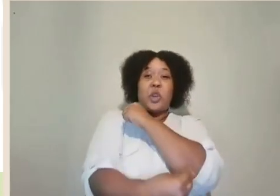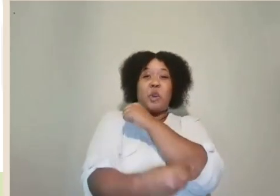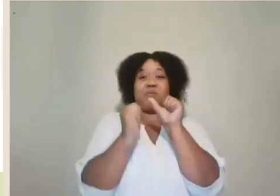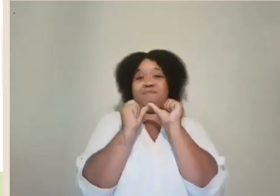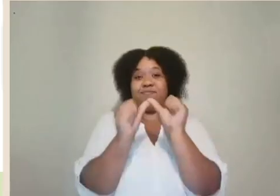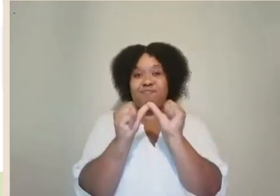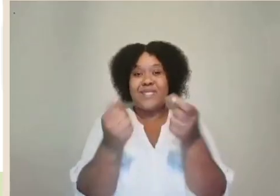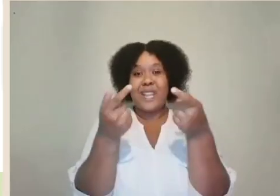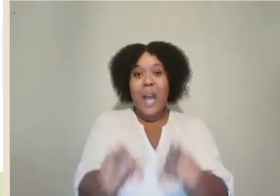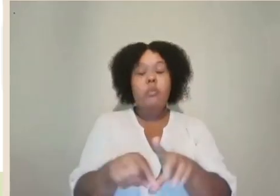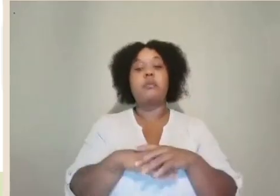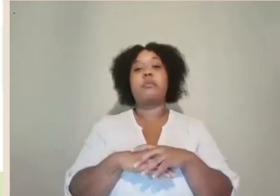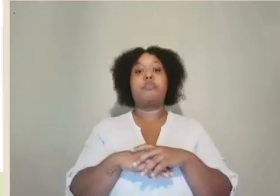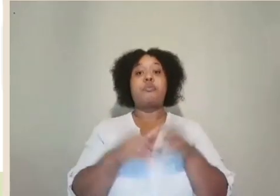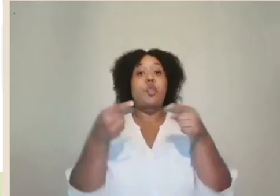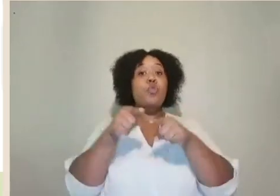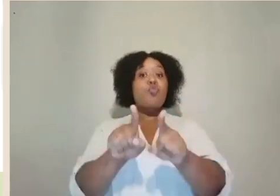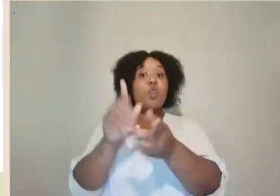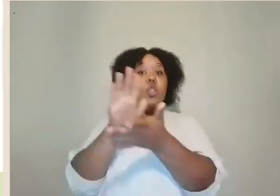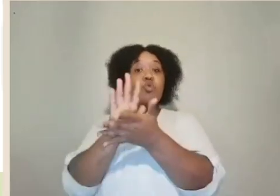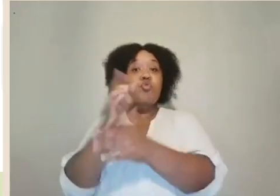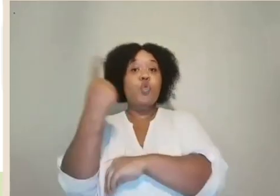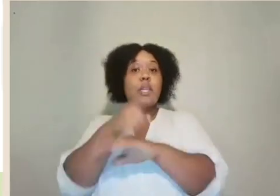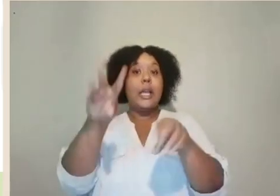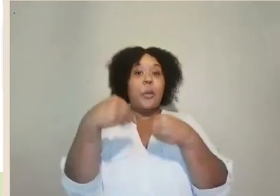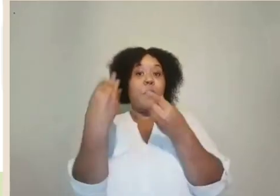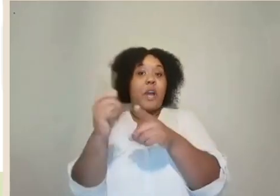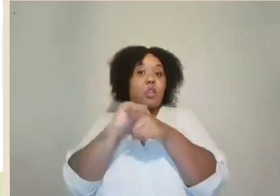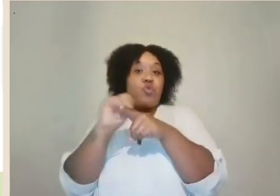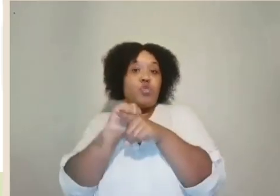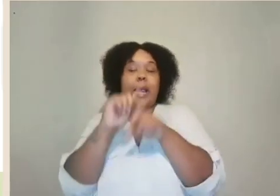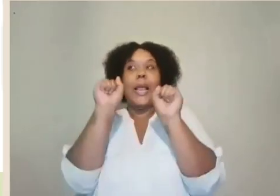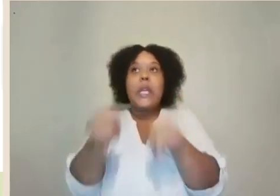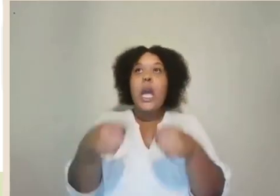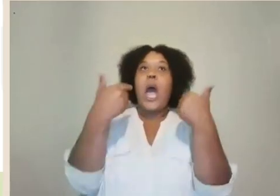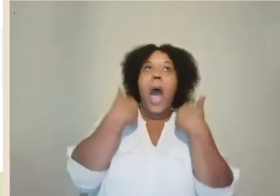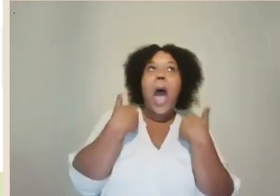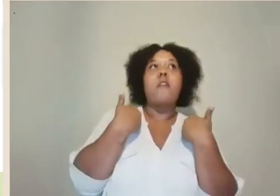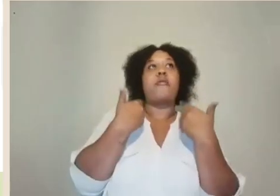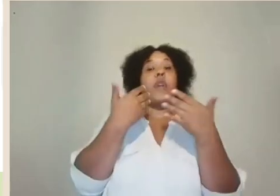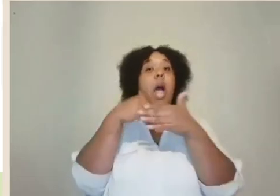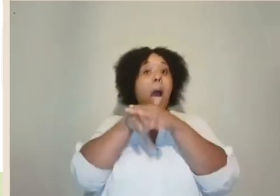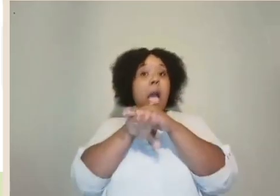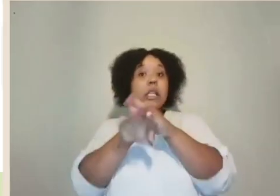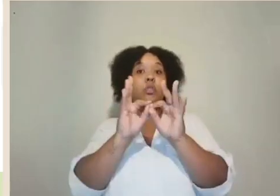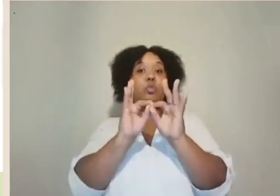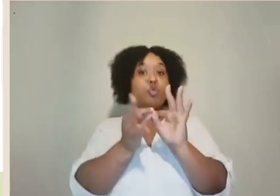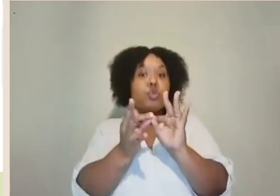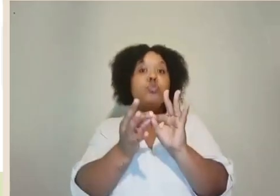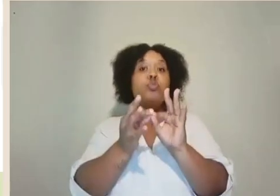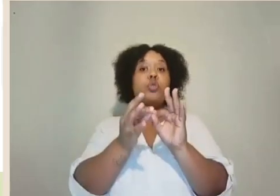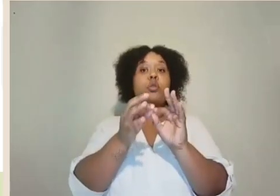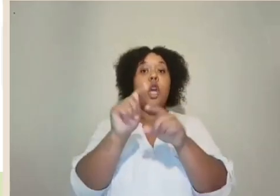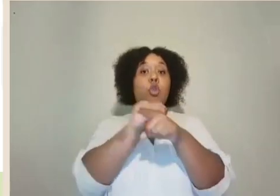so during the school day, by providing that training, it's a way for them to have access to interpreter training, but they're